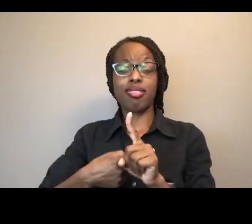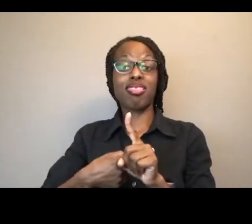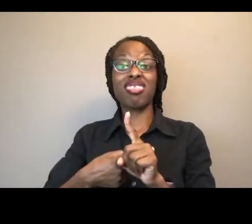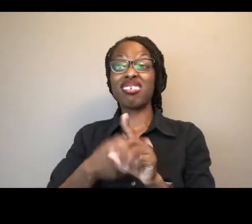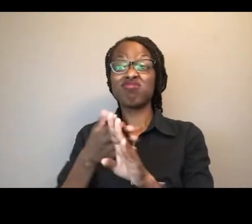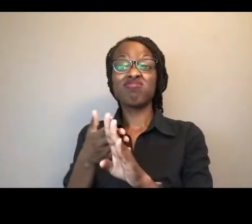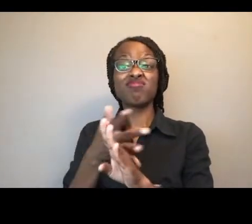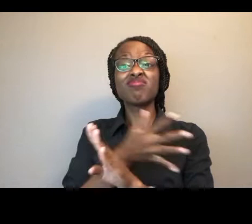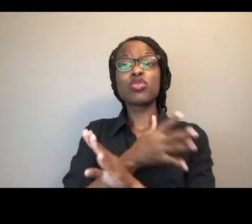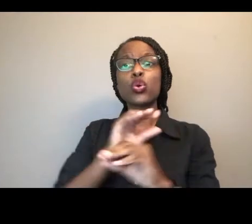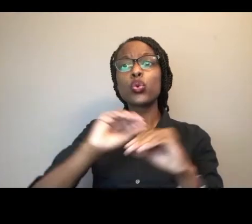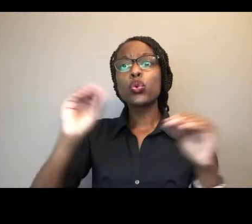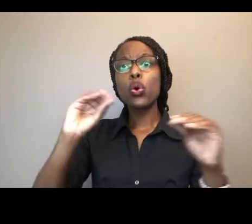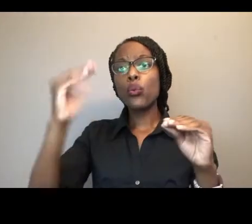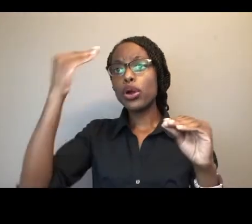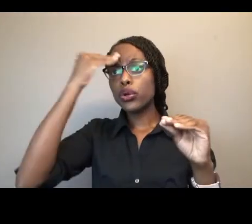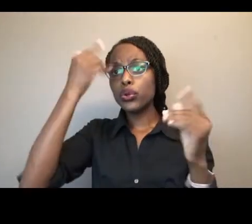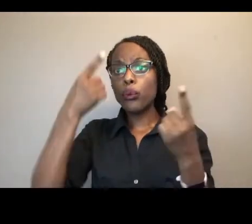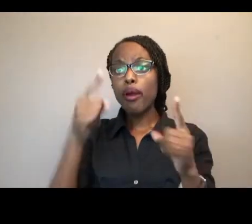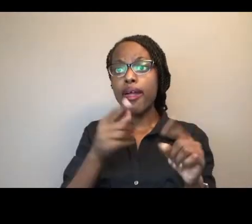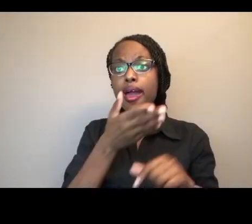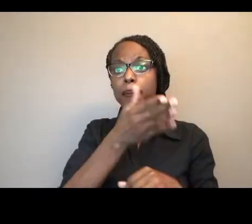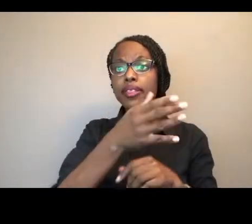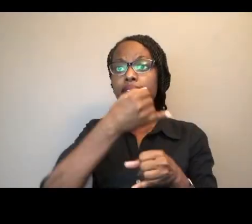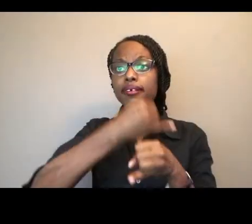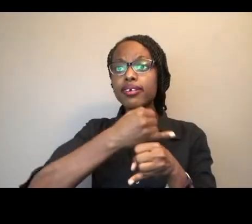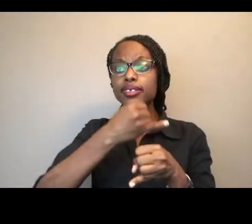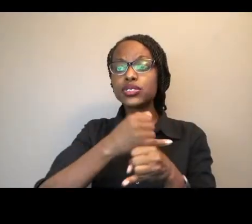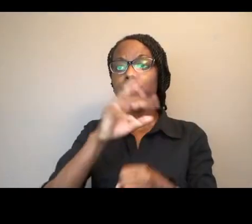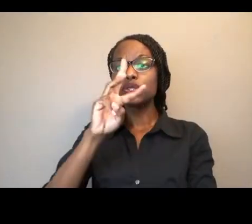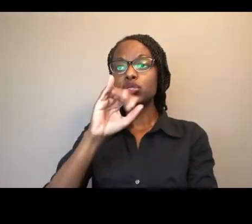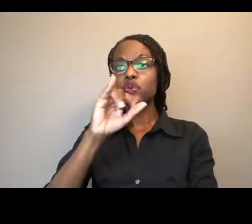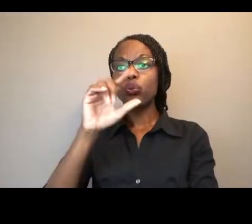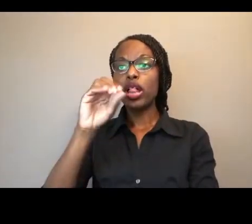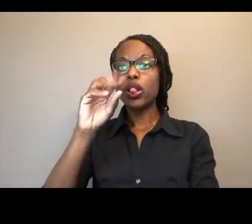And nobody knew about World Book